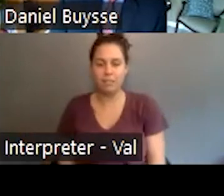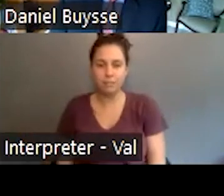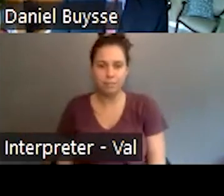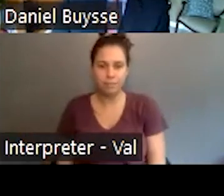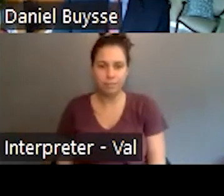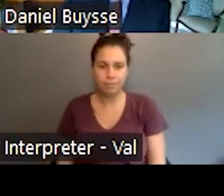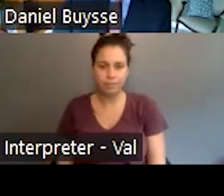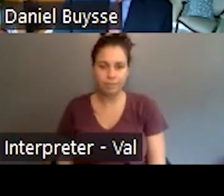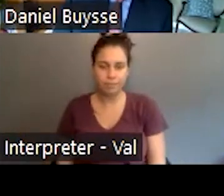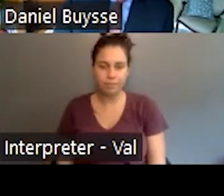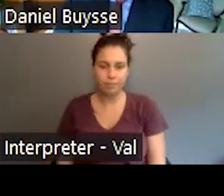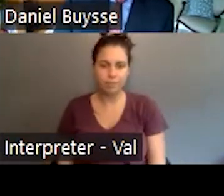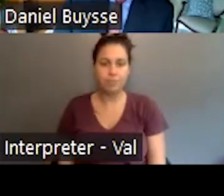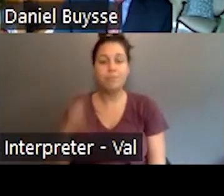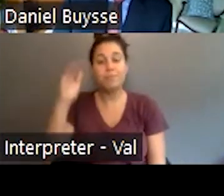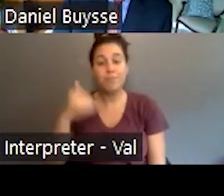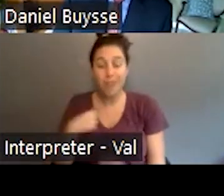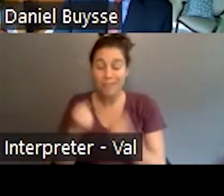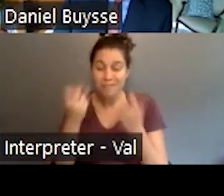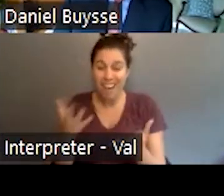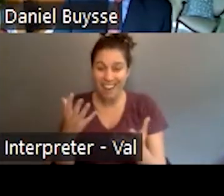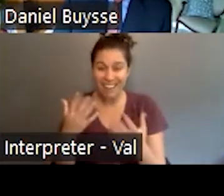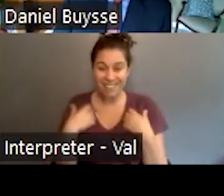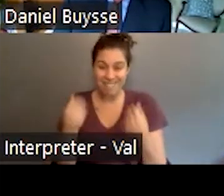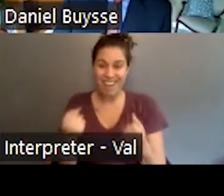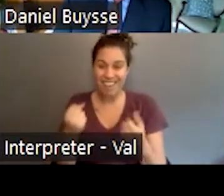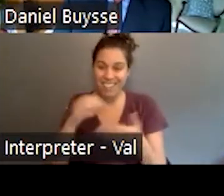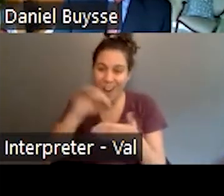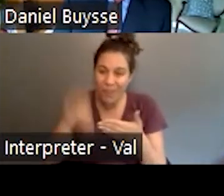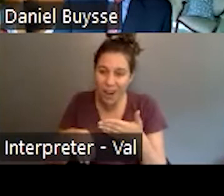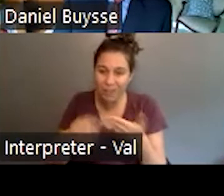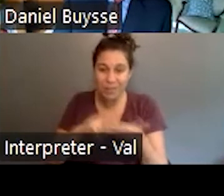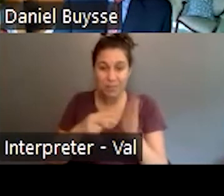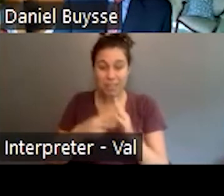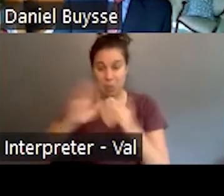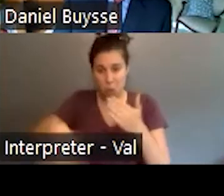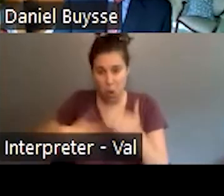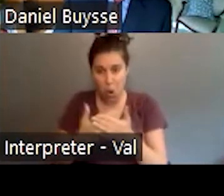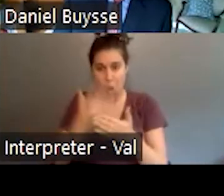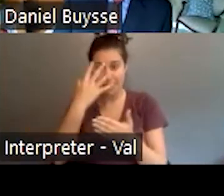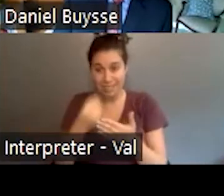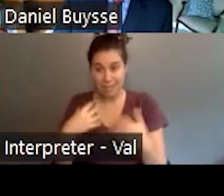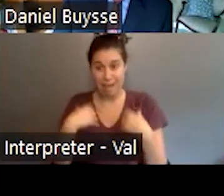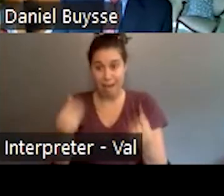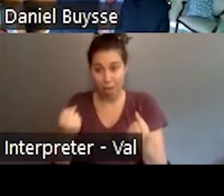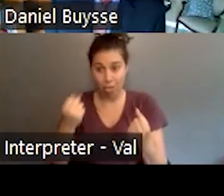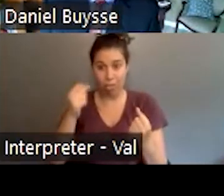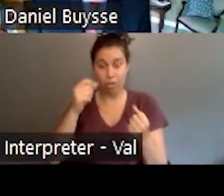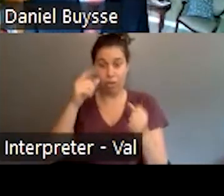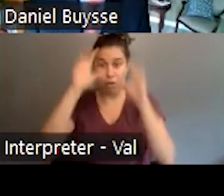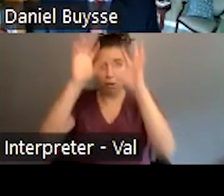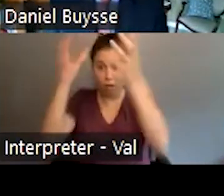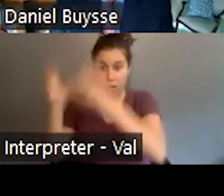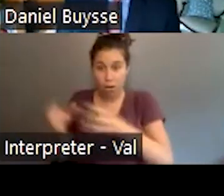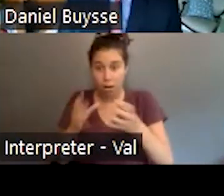Second, we have multiple health outcomes. So it seems unlikely that all sleep health dimensions are equally relevant to all health